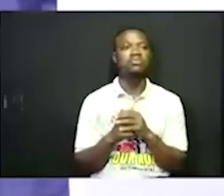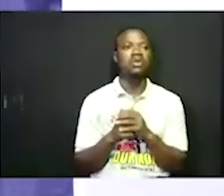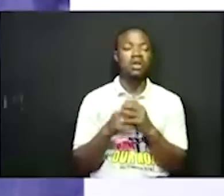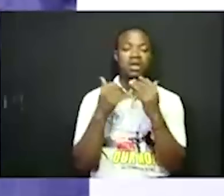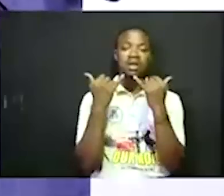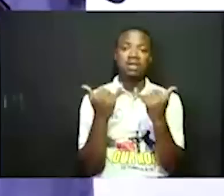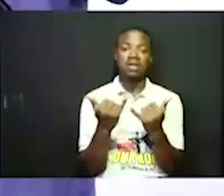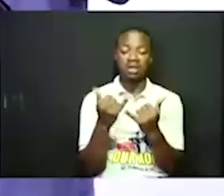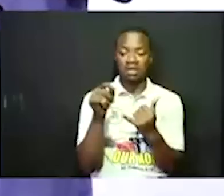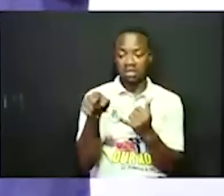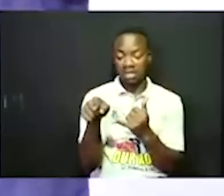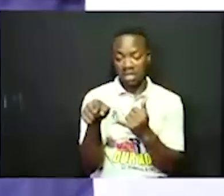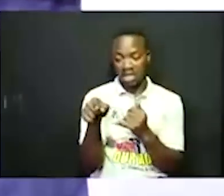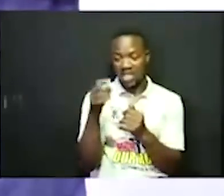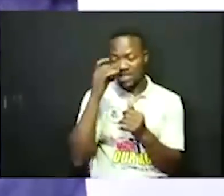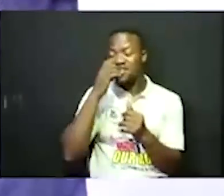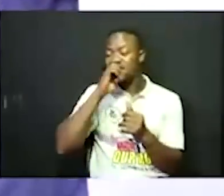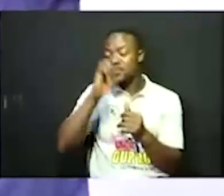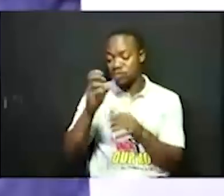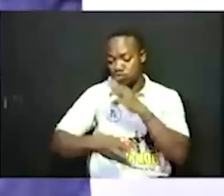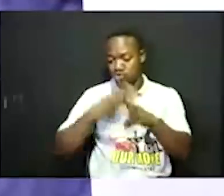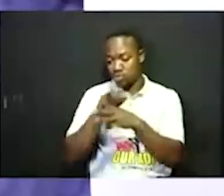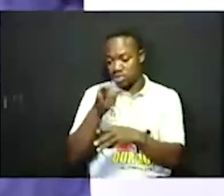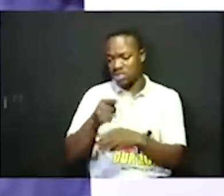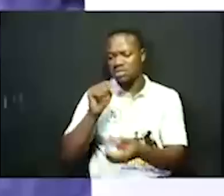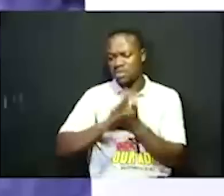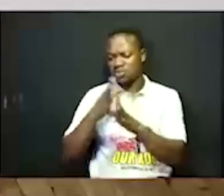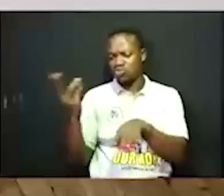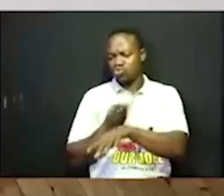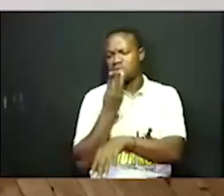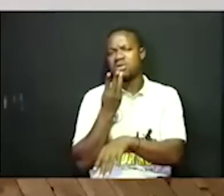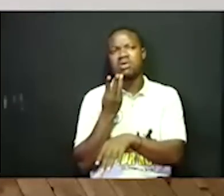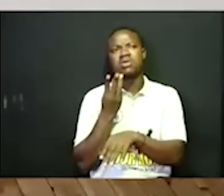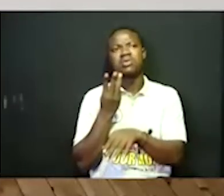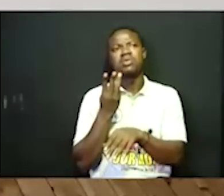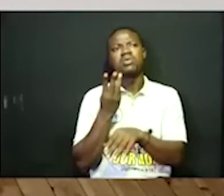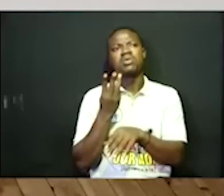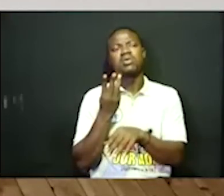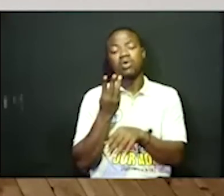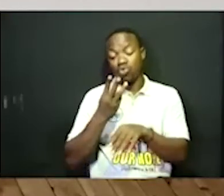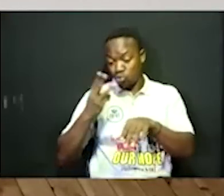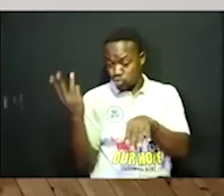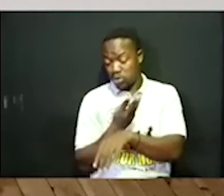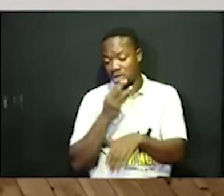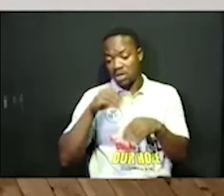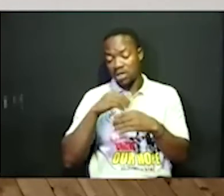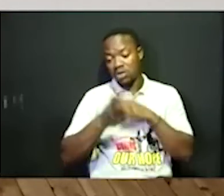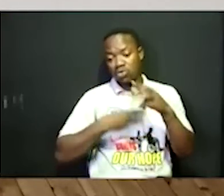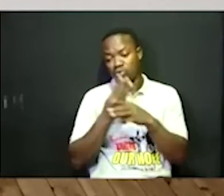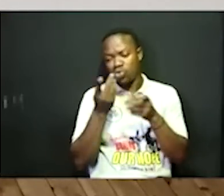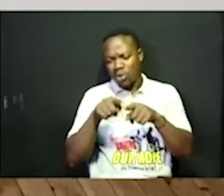This becomes worse. This kind of evil world, it becomes worse to walk in when the